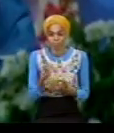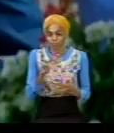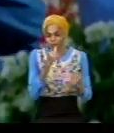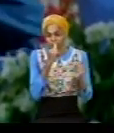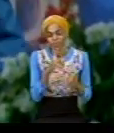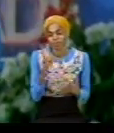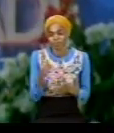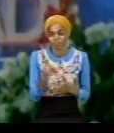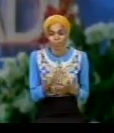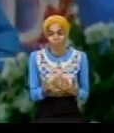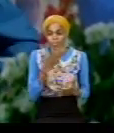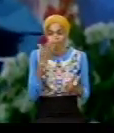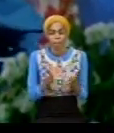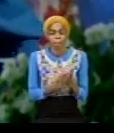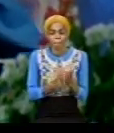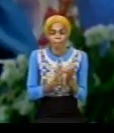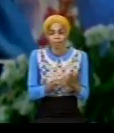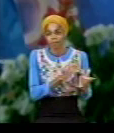Praise the